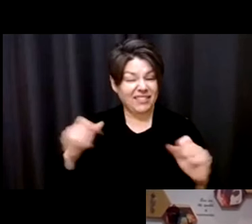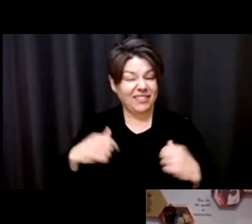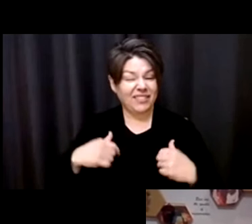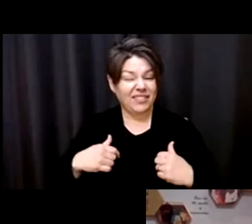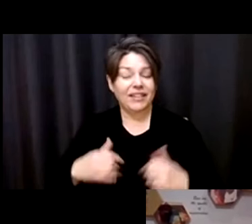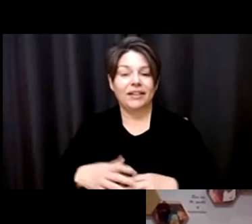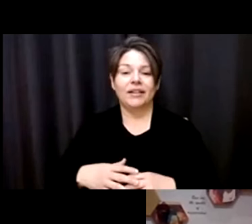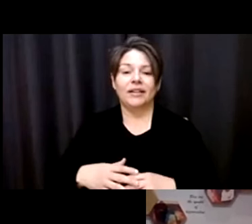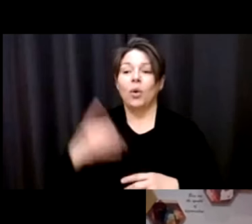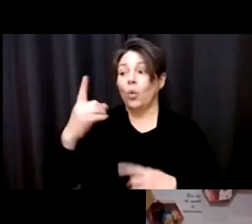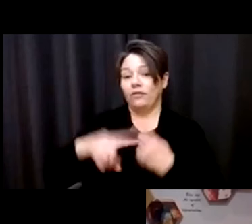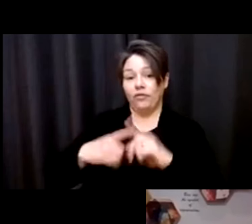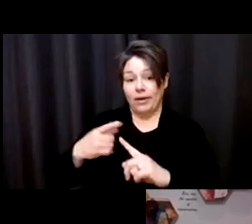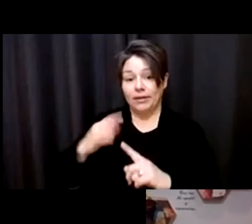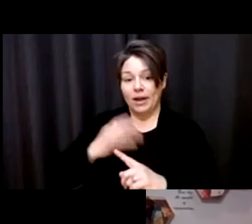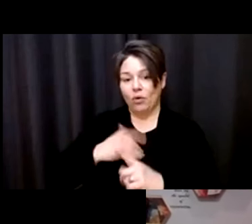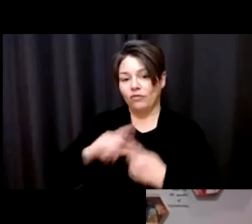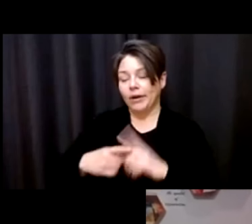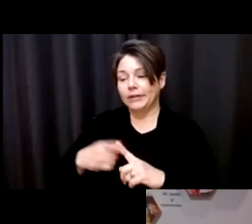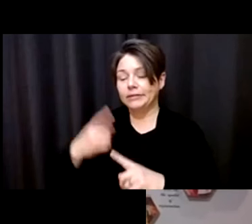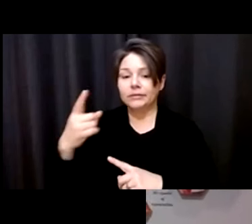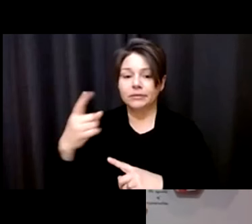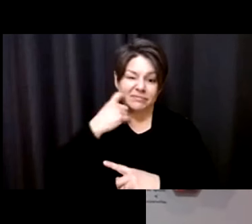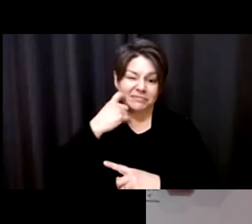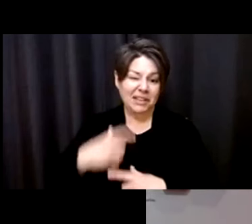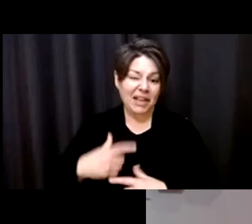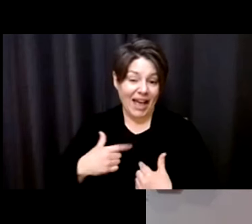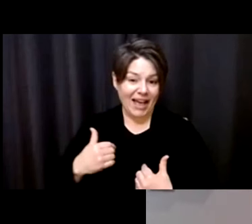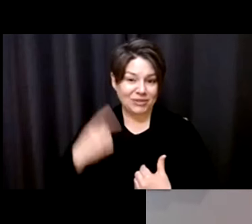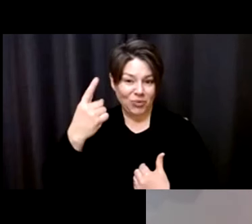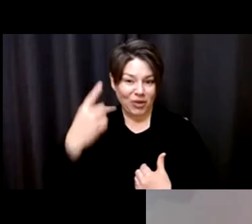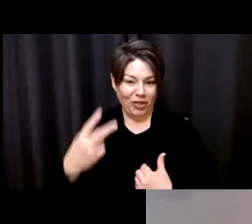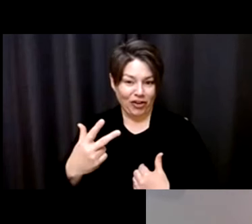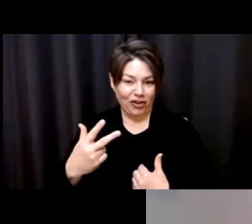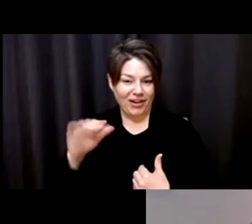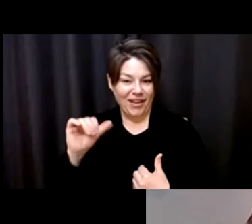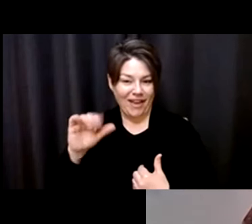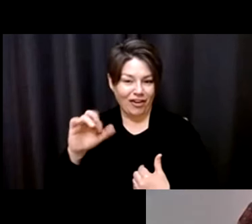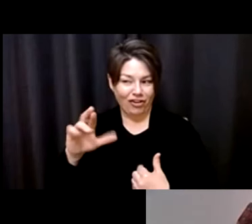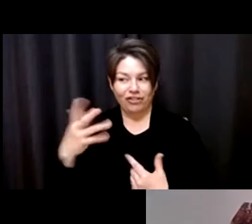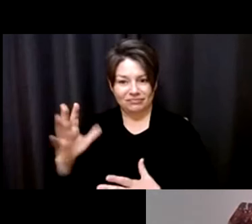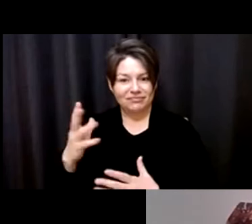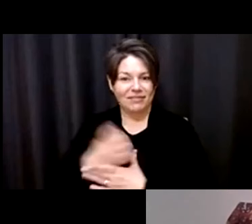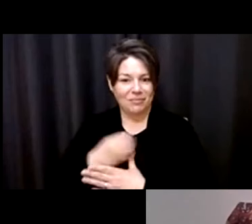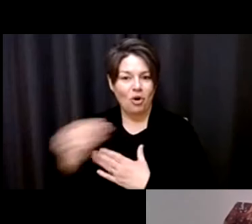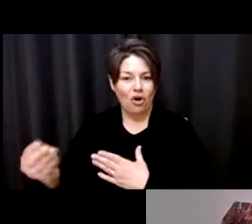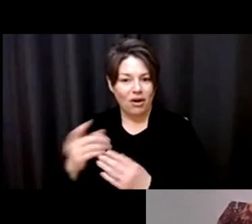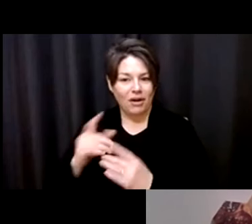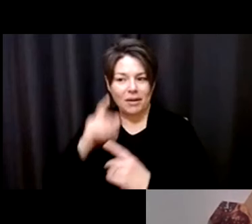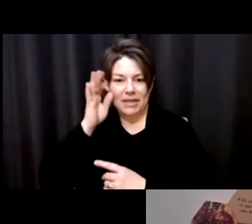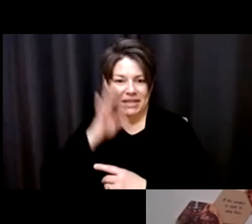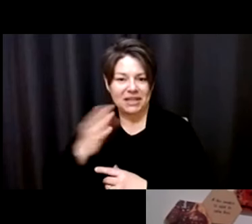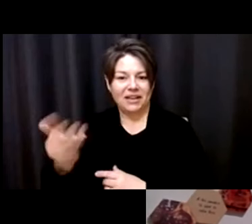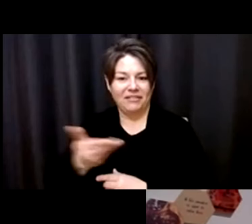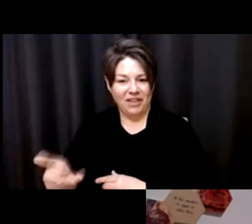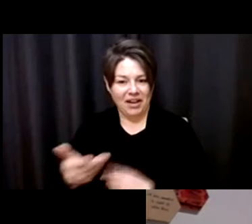We have a friend who recently, because she lives on 1/3 acre, got bees and invited Jan and I over